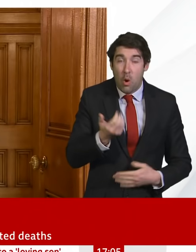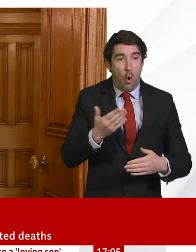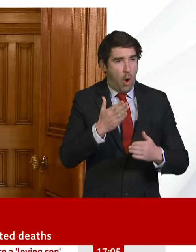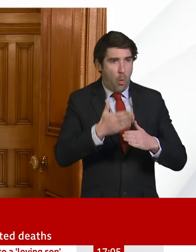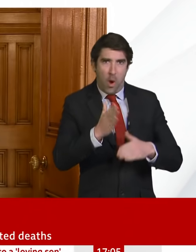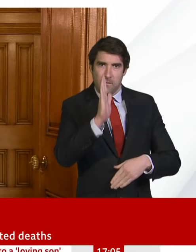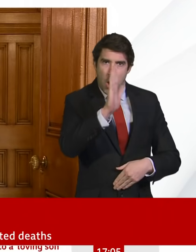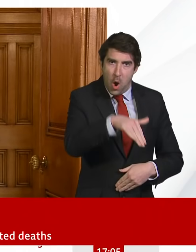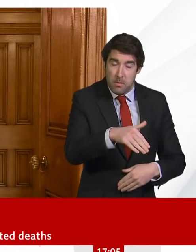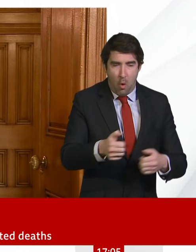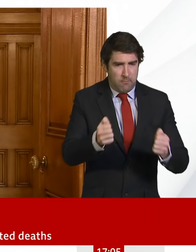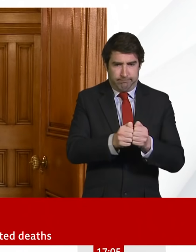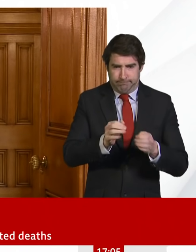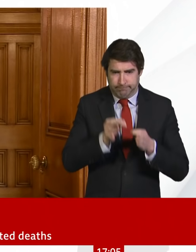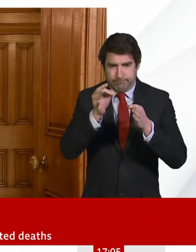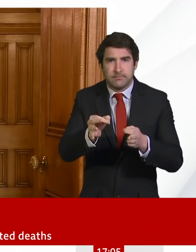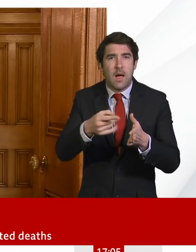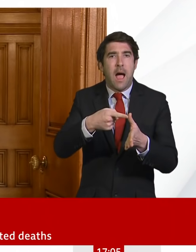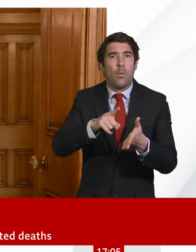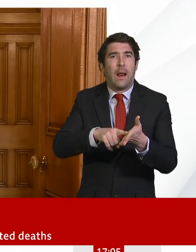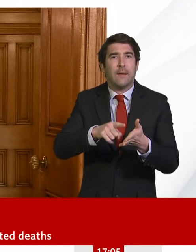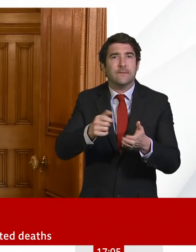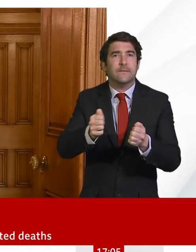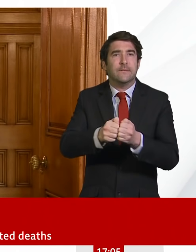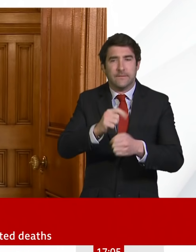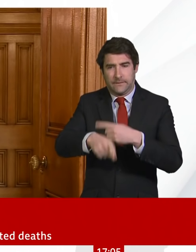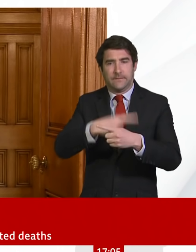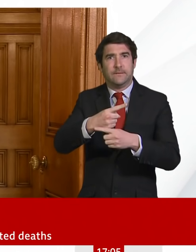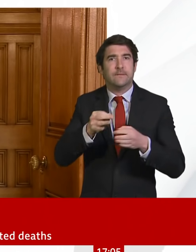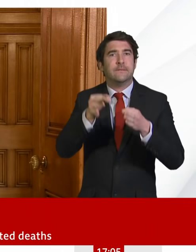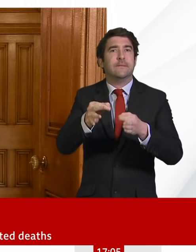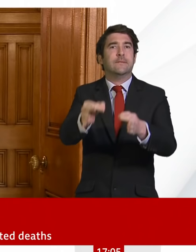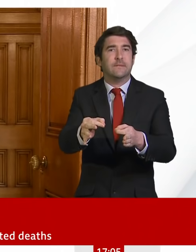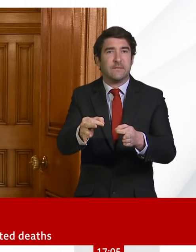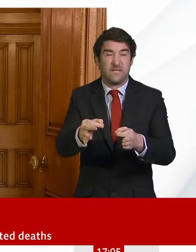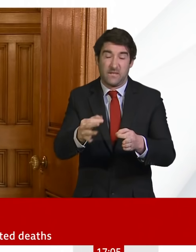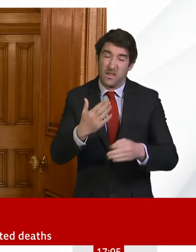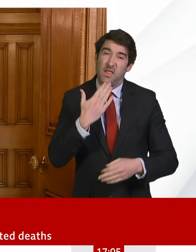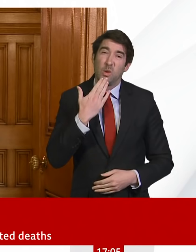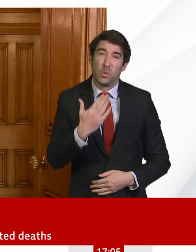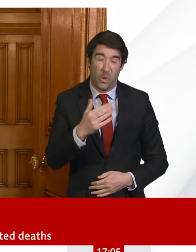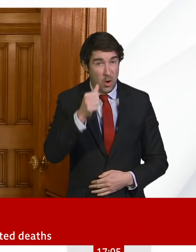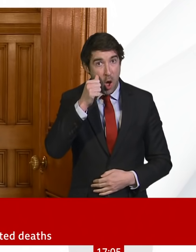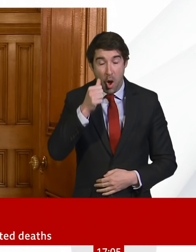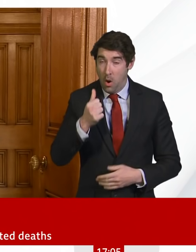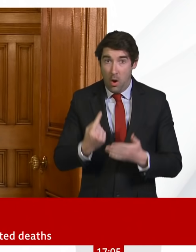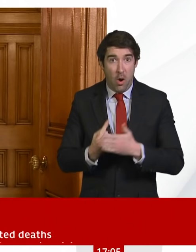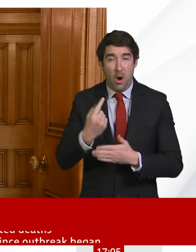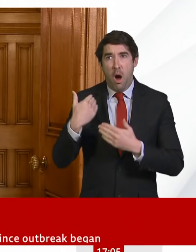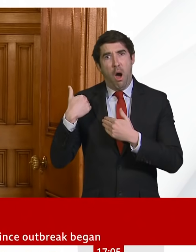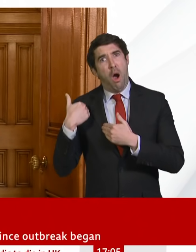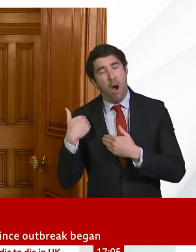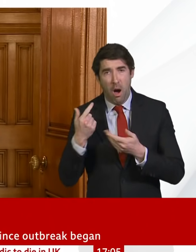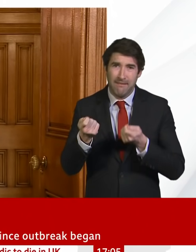those businesses up and down the country which are working to keep our economy going, so that when this crisis